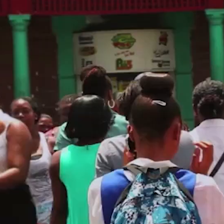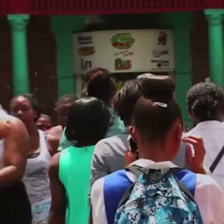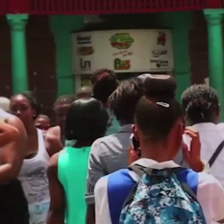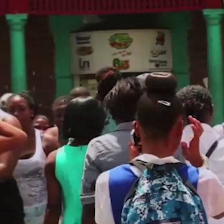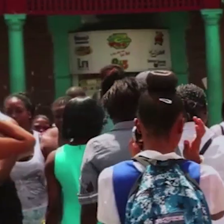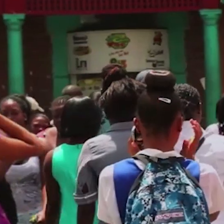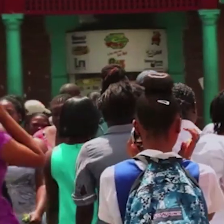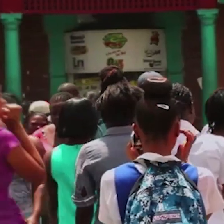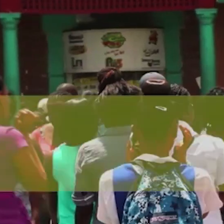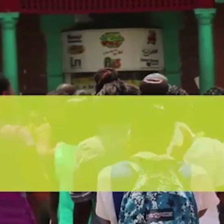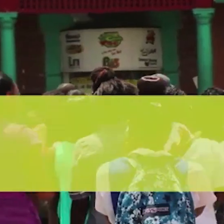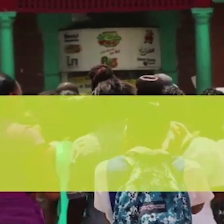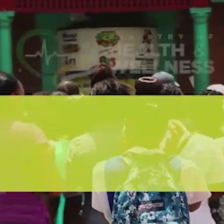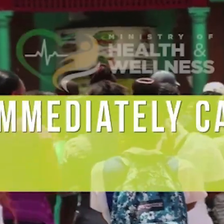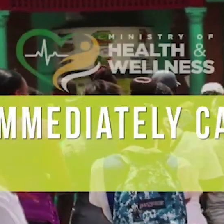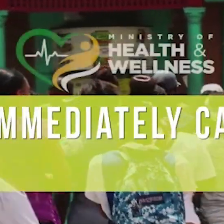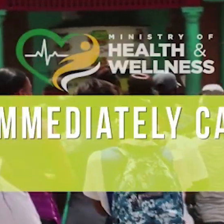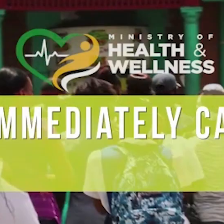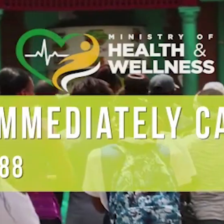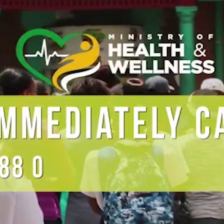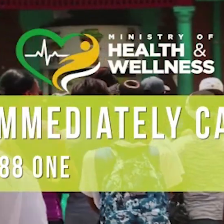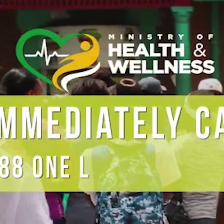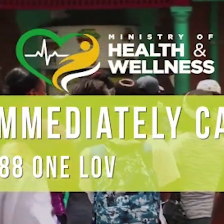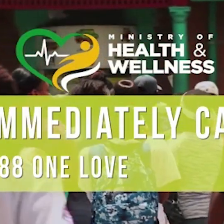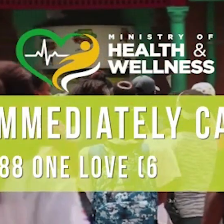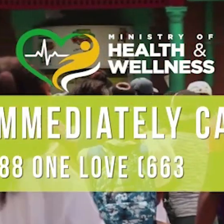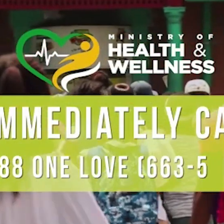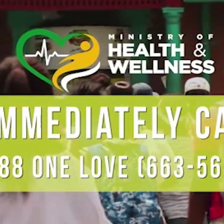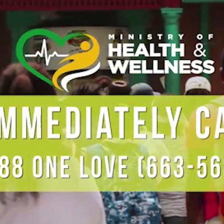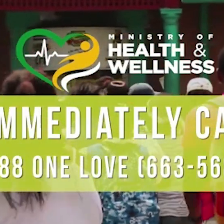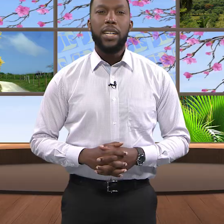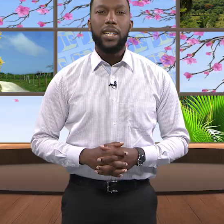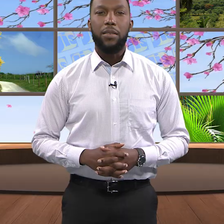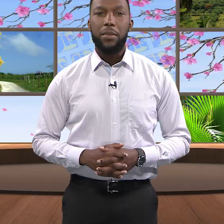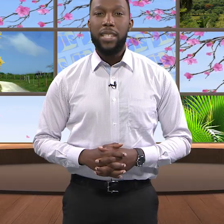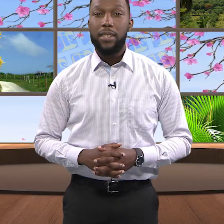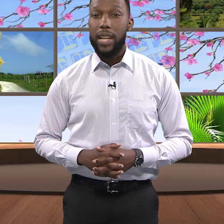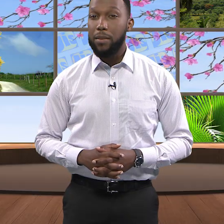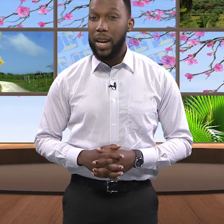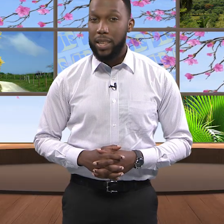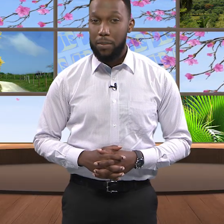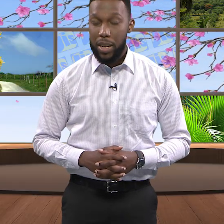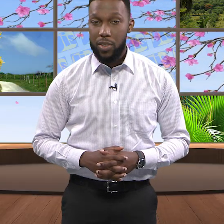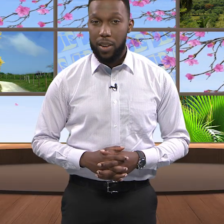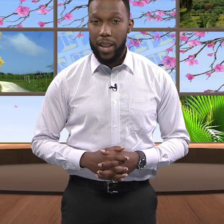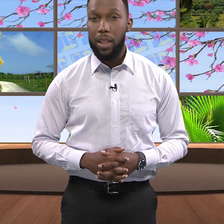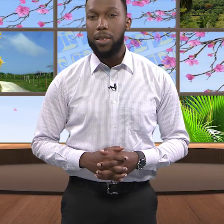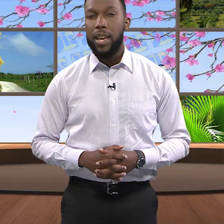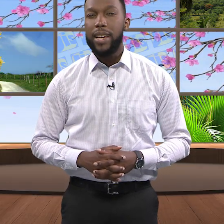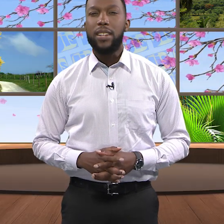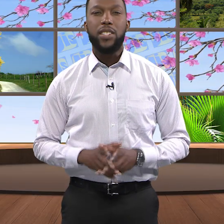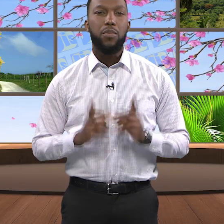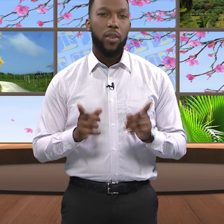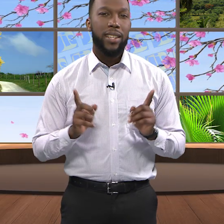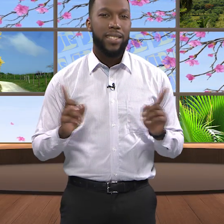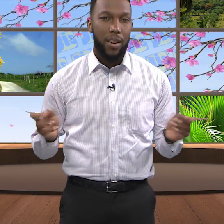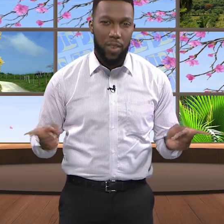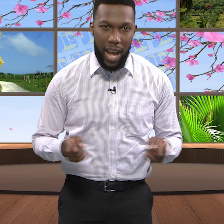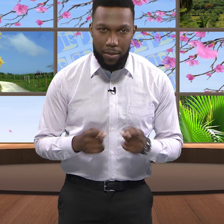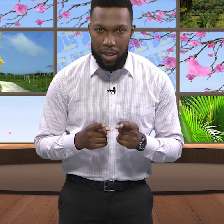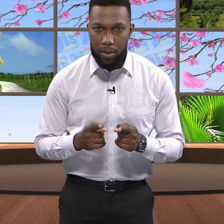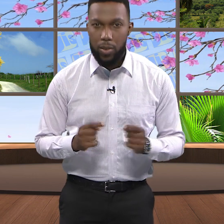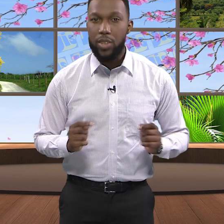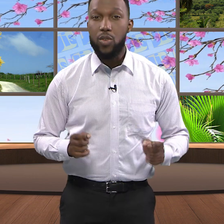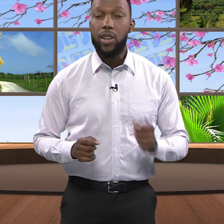spread of the infection. A message from the Ministry of Health and Wellness. Government, led by the Ministry of Health, is exploring